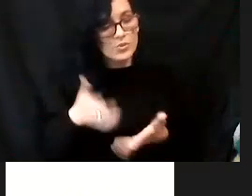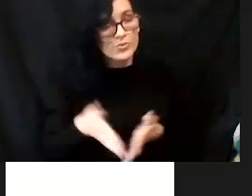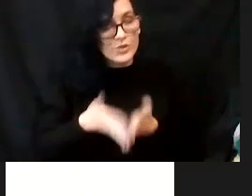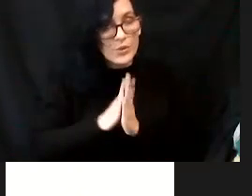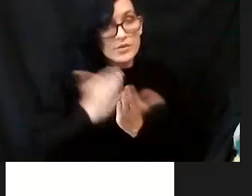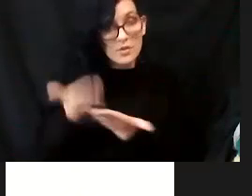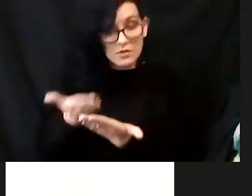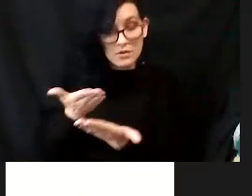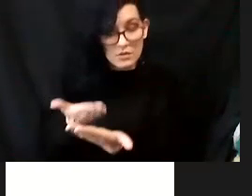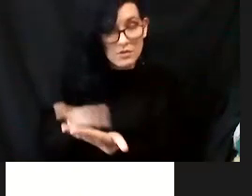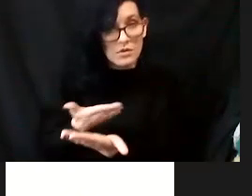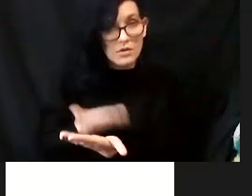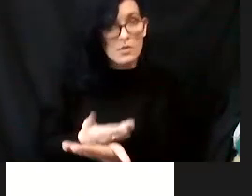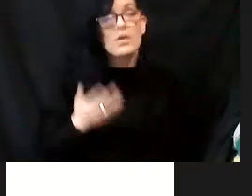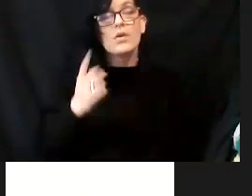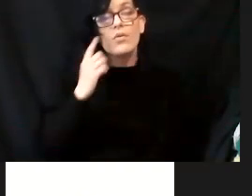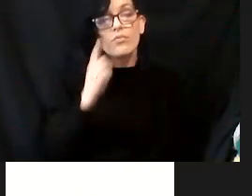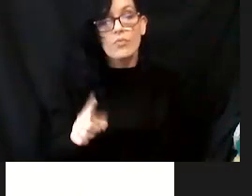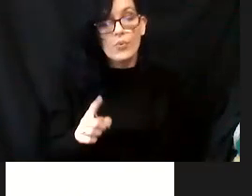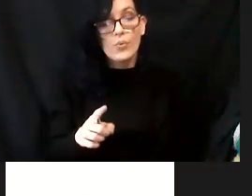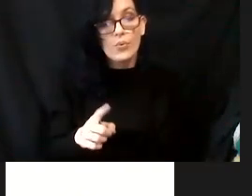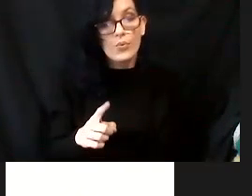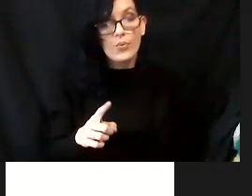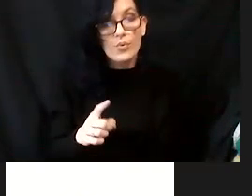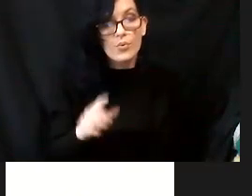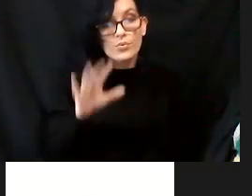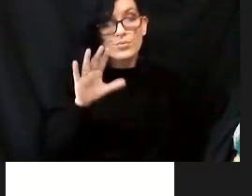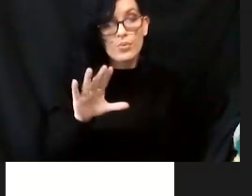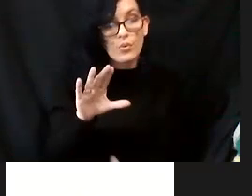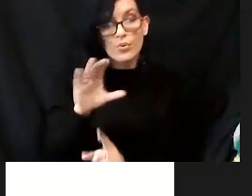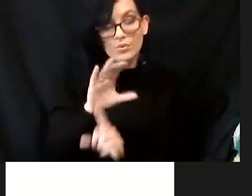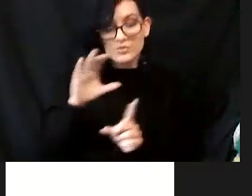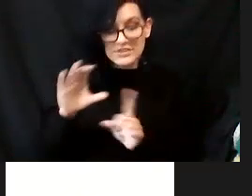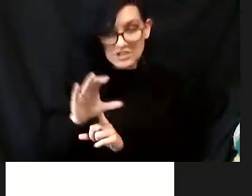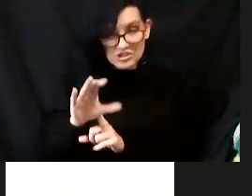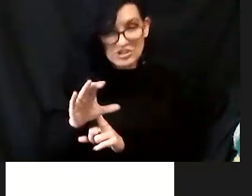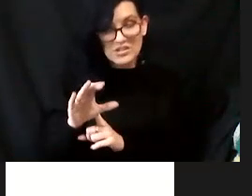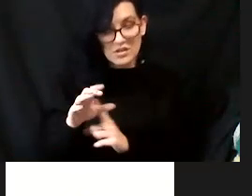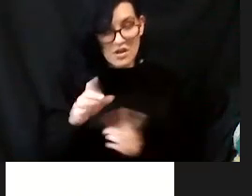showing that your condition is going to continue,